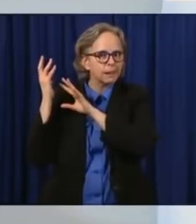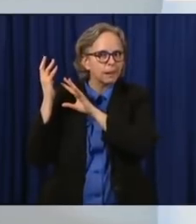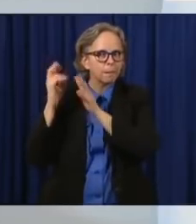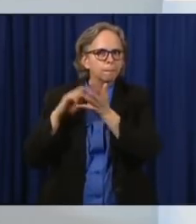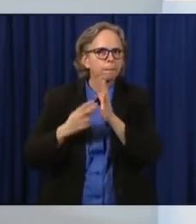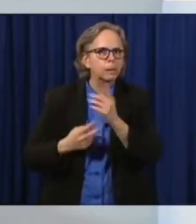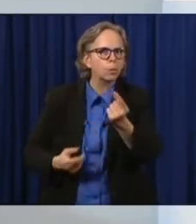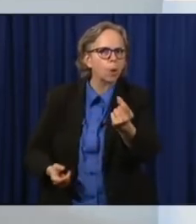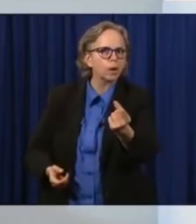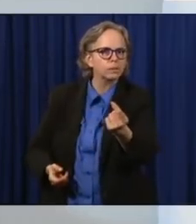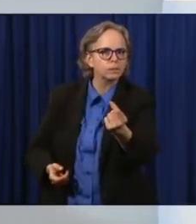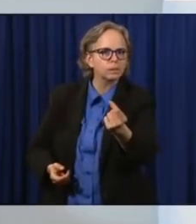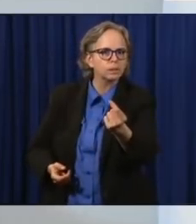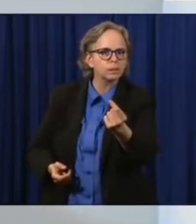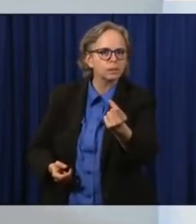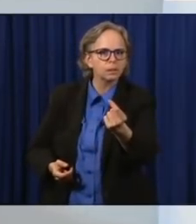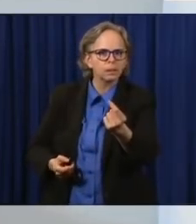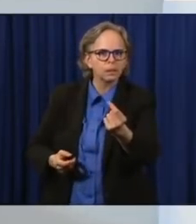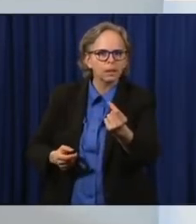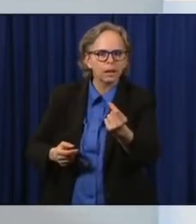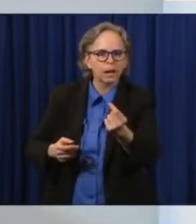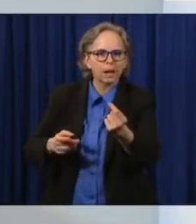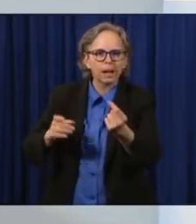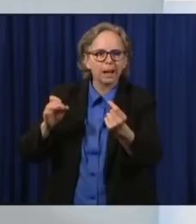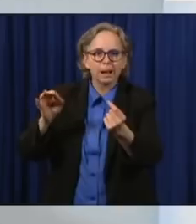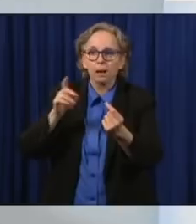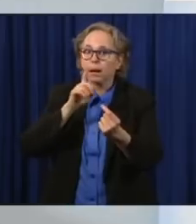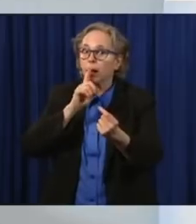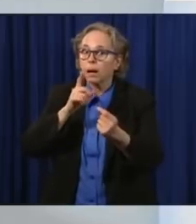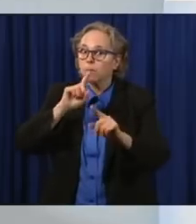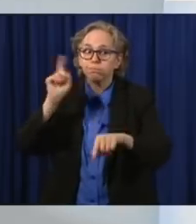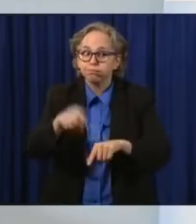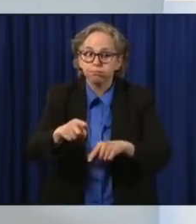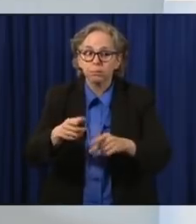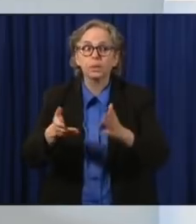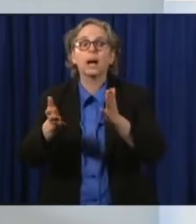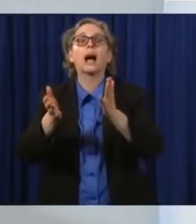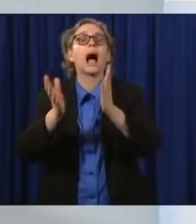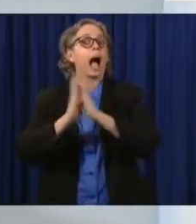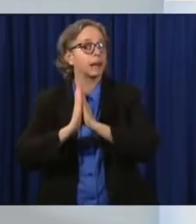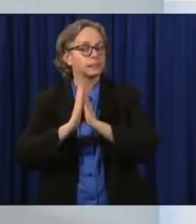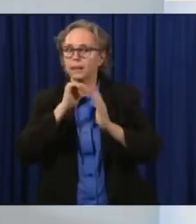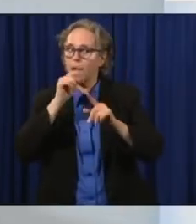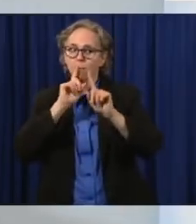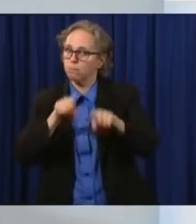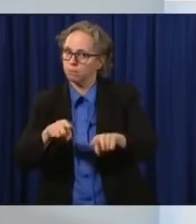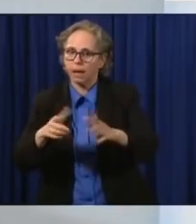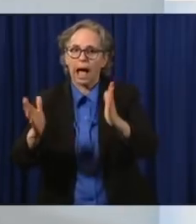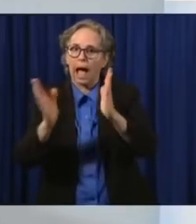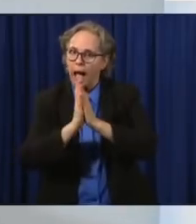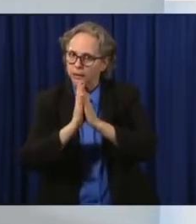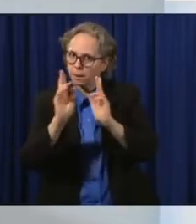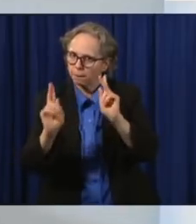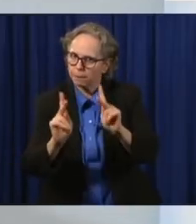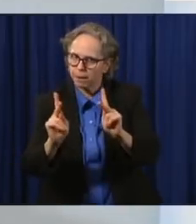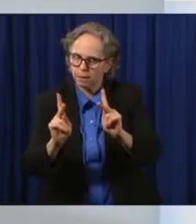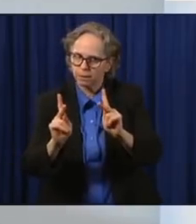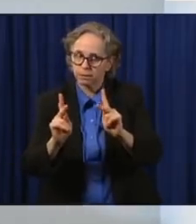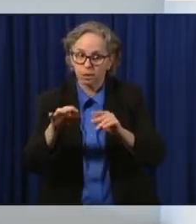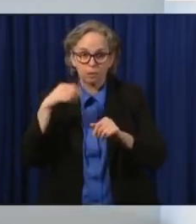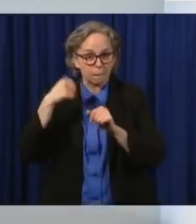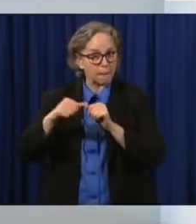And that was an ask at that point. It was an ask. Anyway, It wasn't it was a never an requirement. order. We were asking people to do that because remember when that started? That started